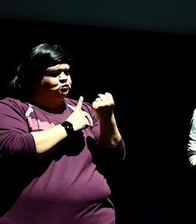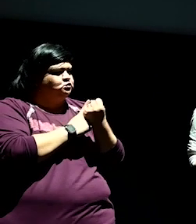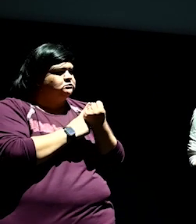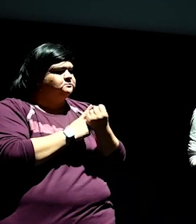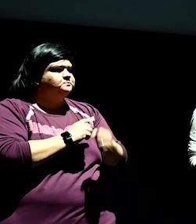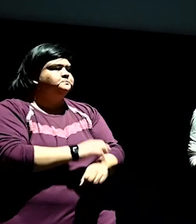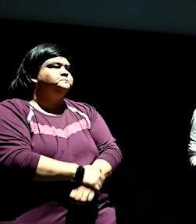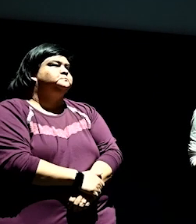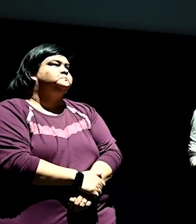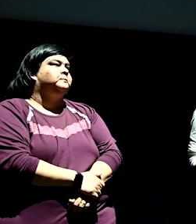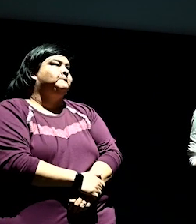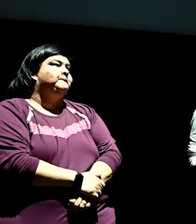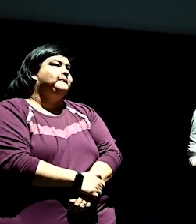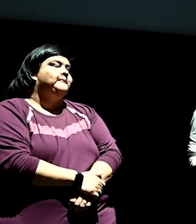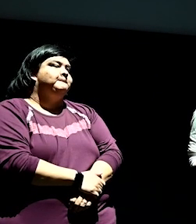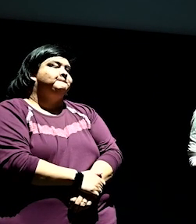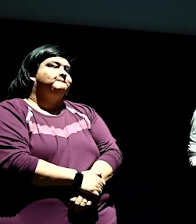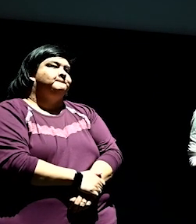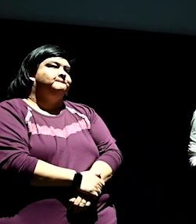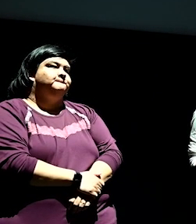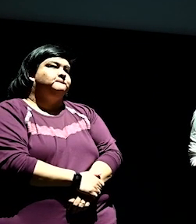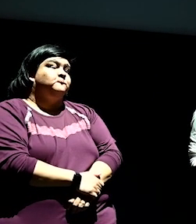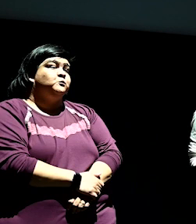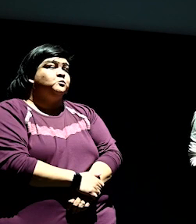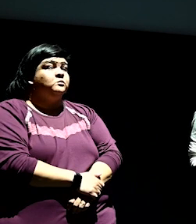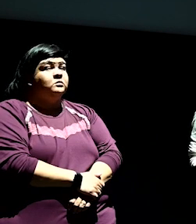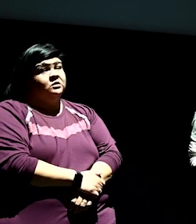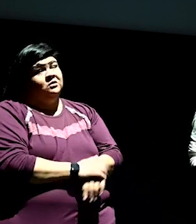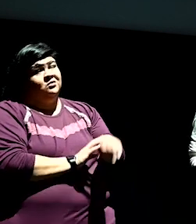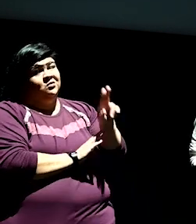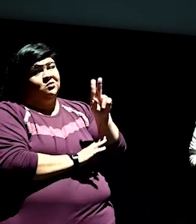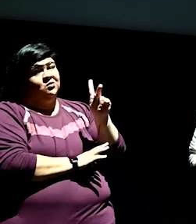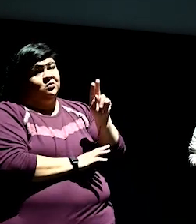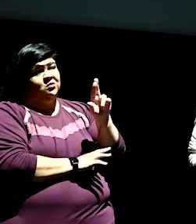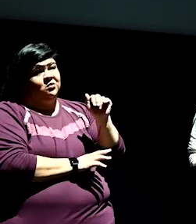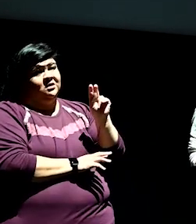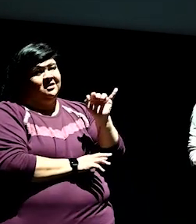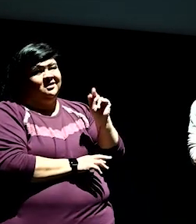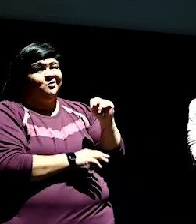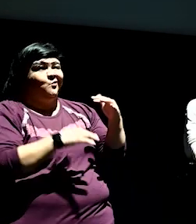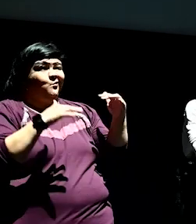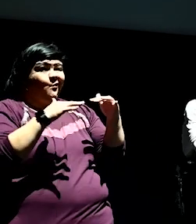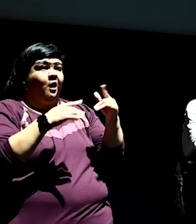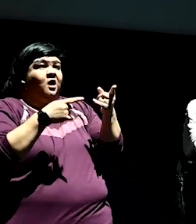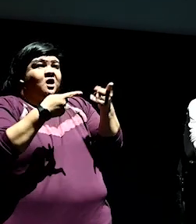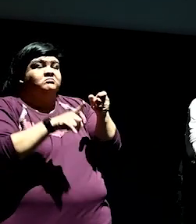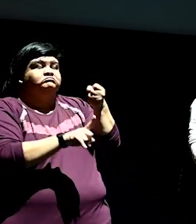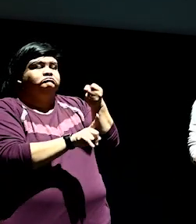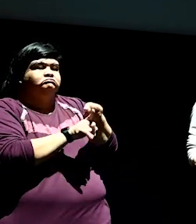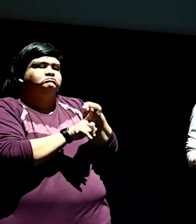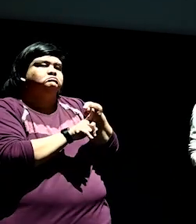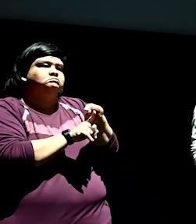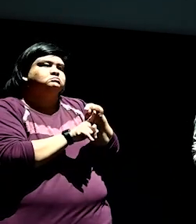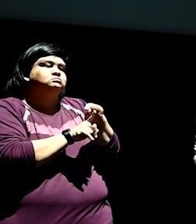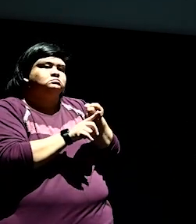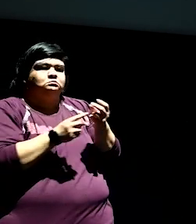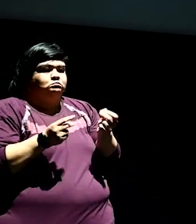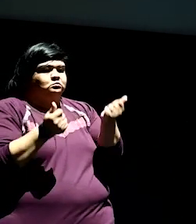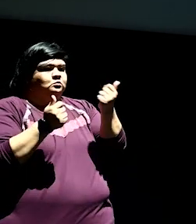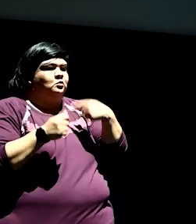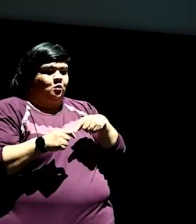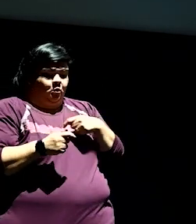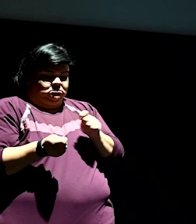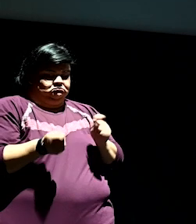So when the Ukrainian war broke out, we quickly